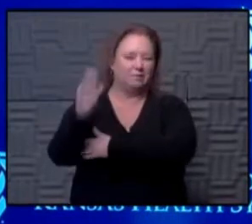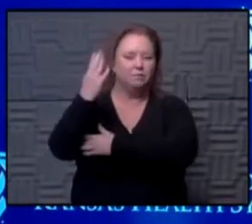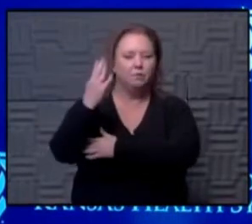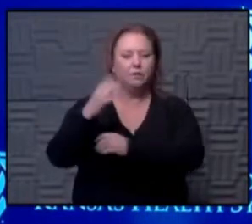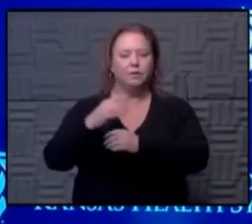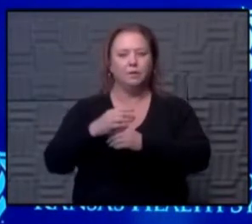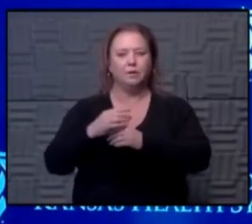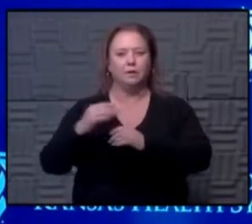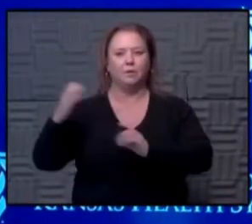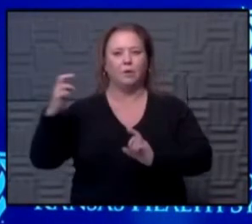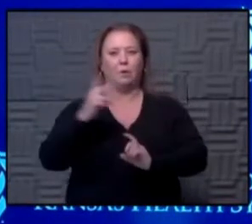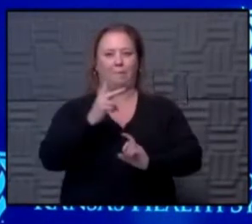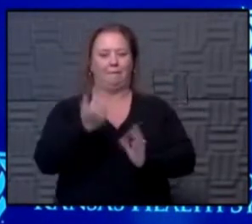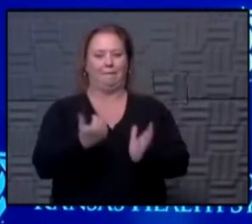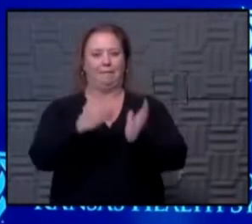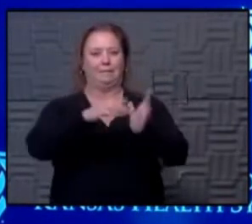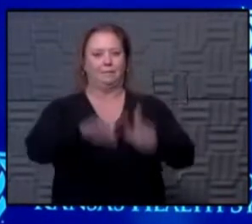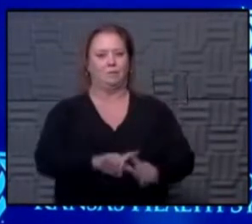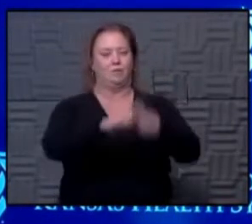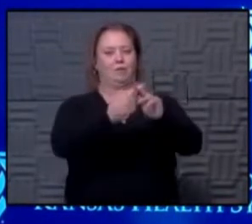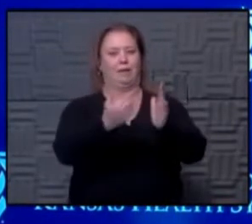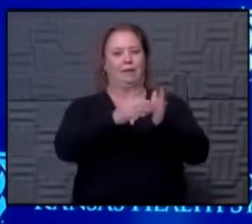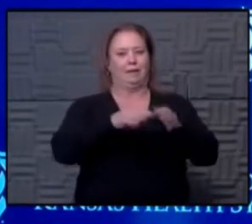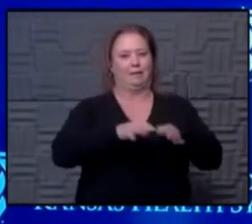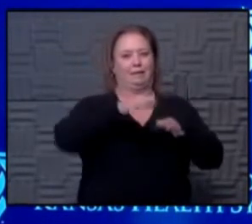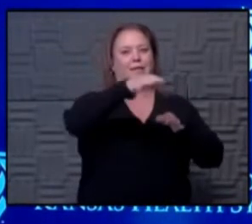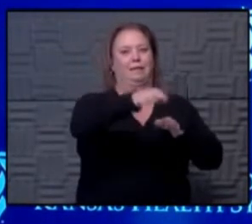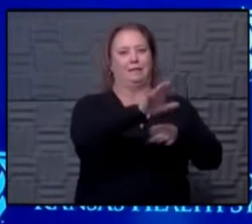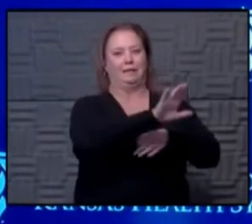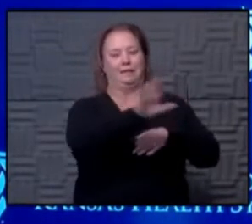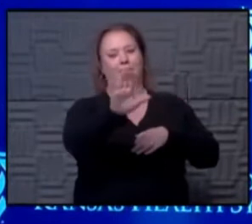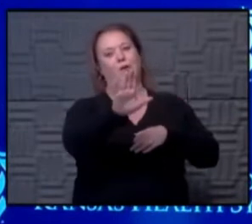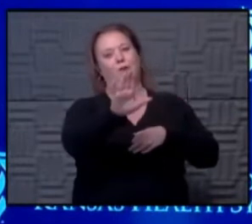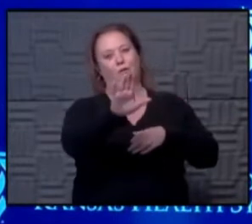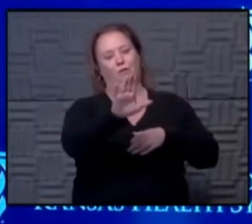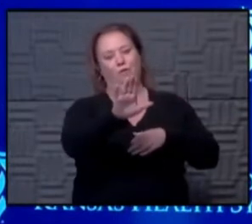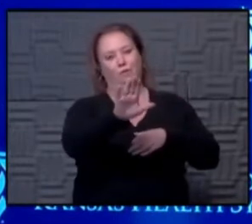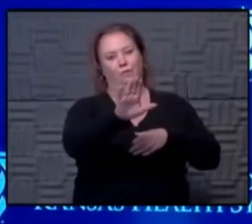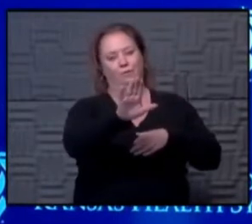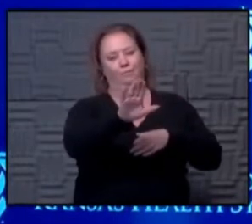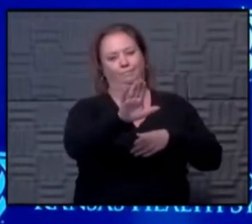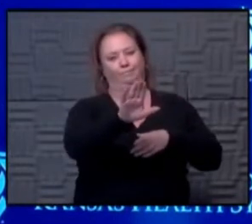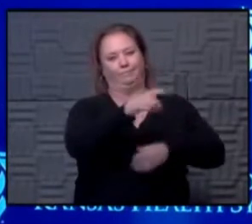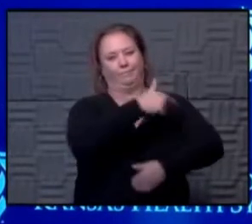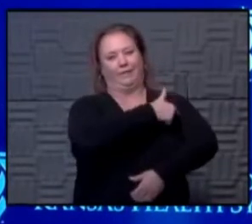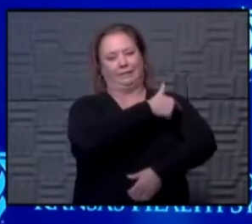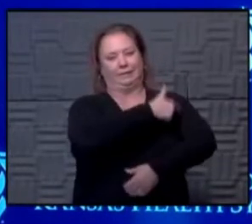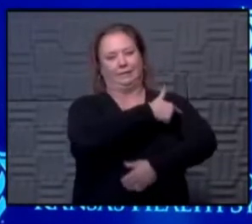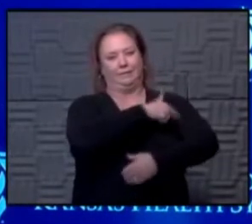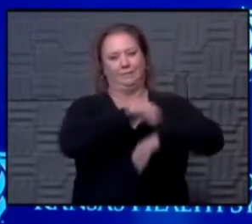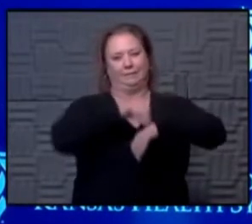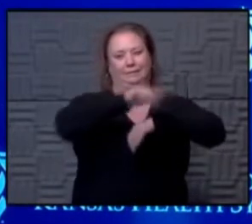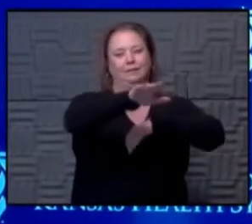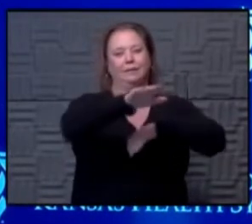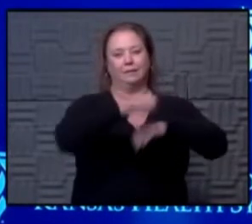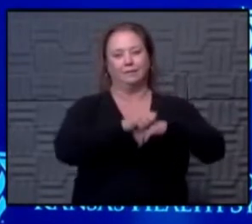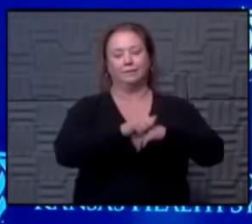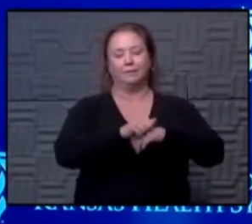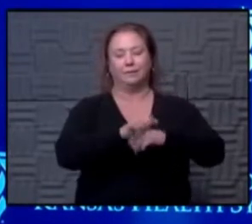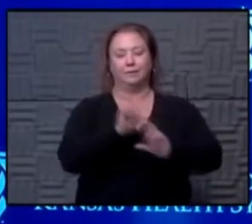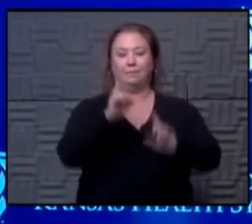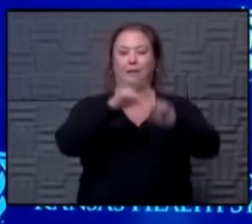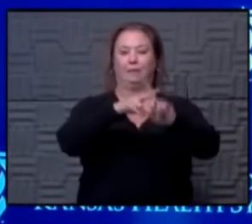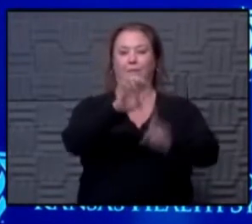that they were actually going to go back to the drawing board and that there would be a delay then in their candidate reaching the market or even applying for emergency use